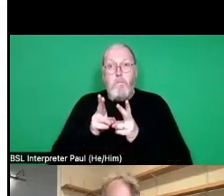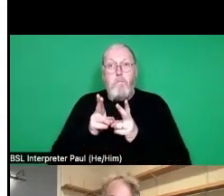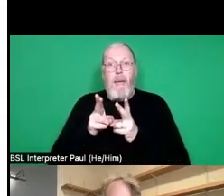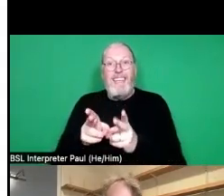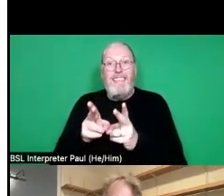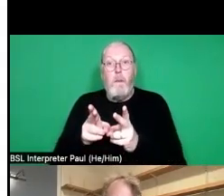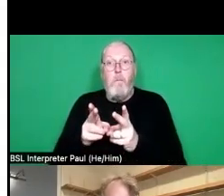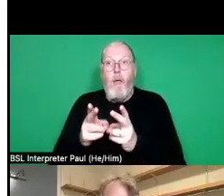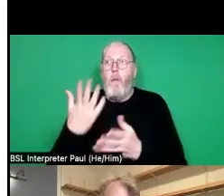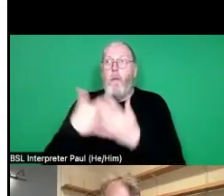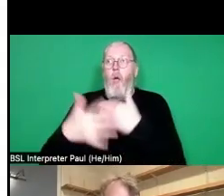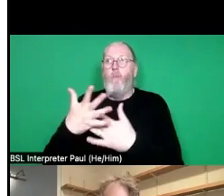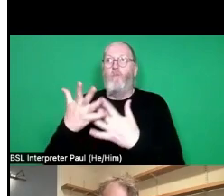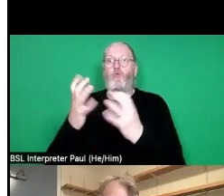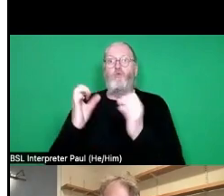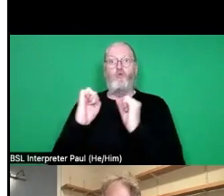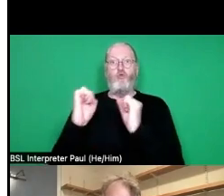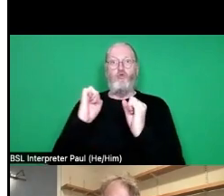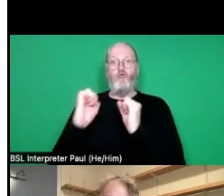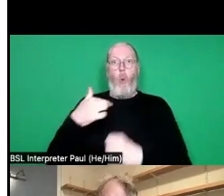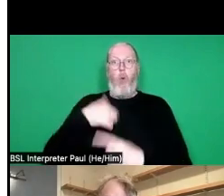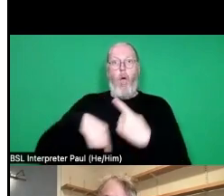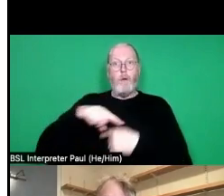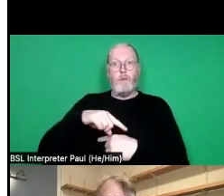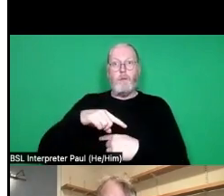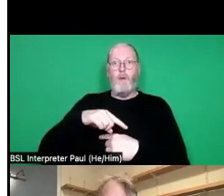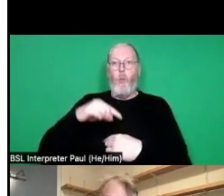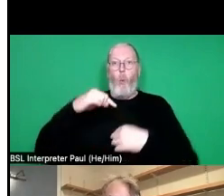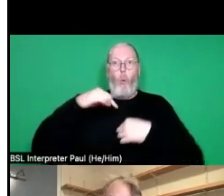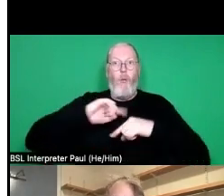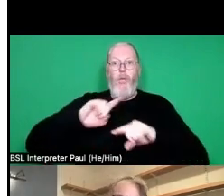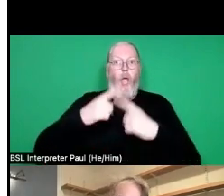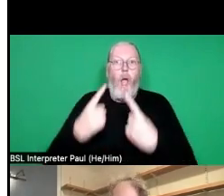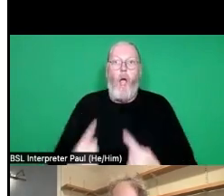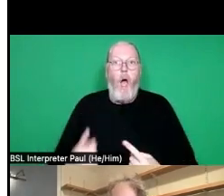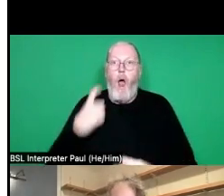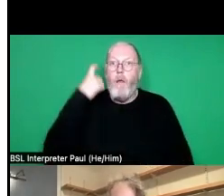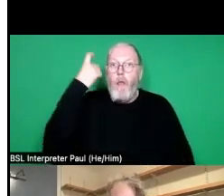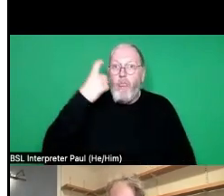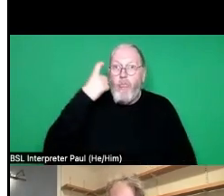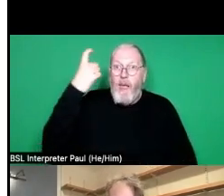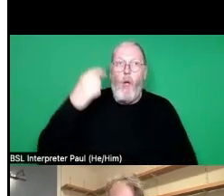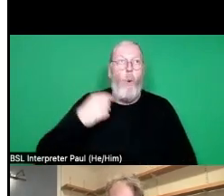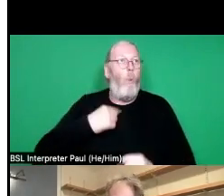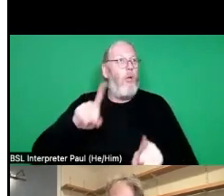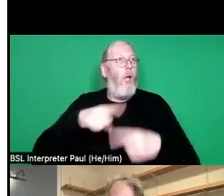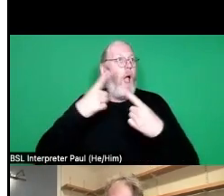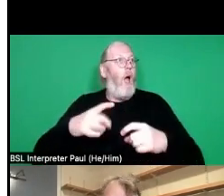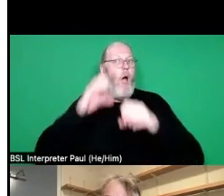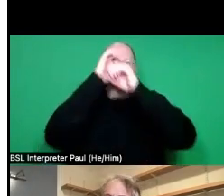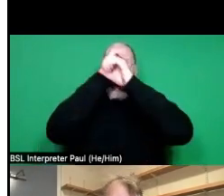system where we lose our ability as human beings to think and to imagine and to